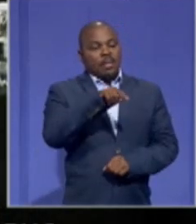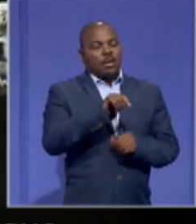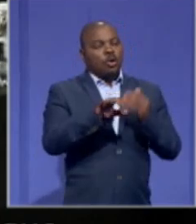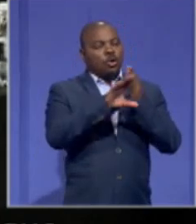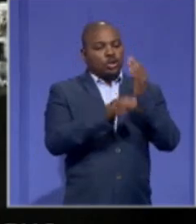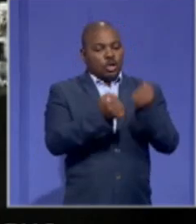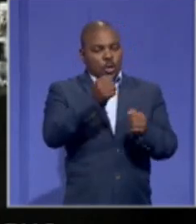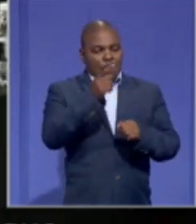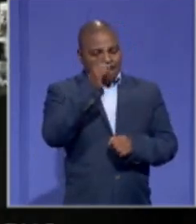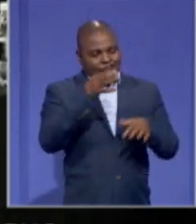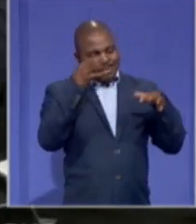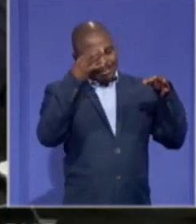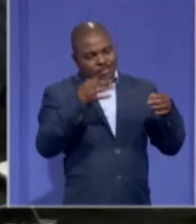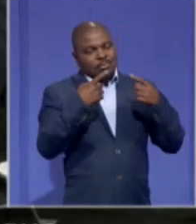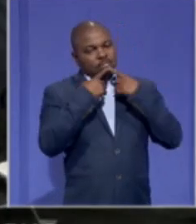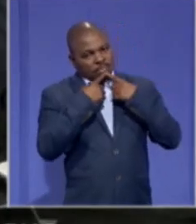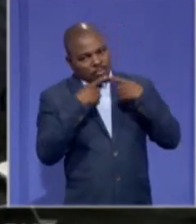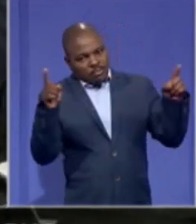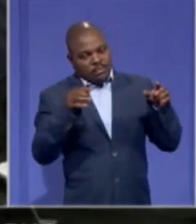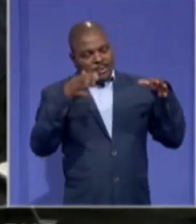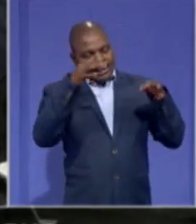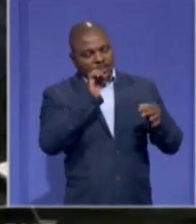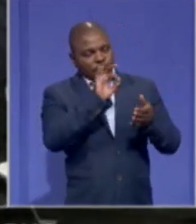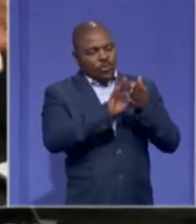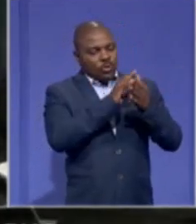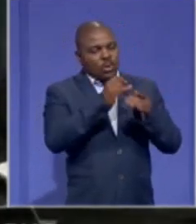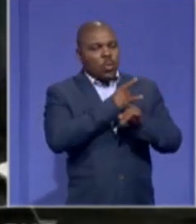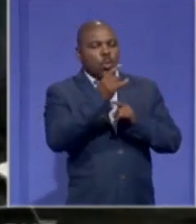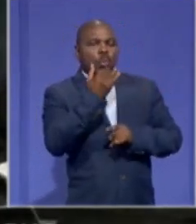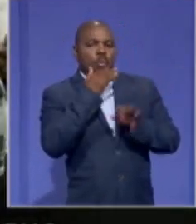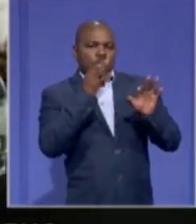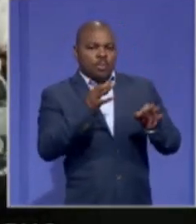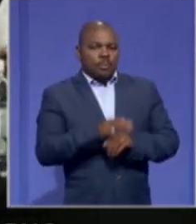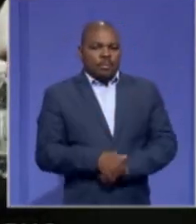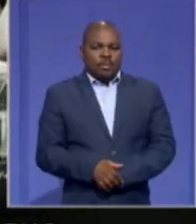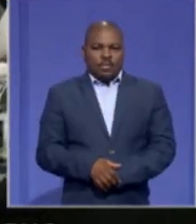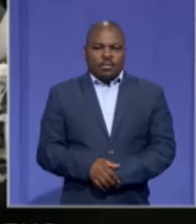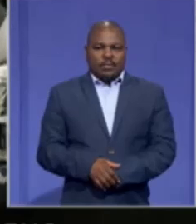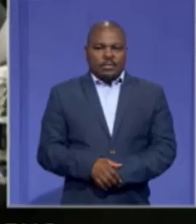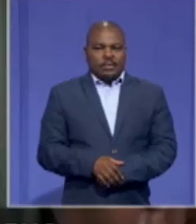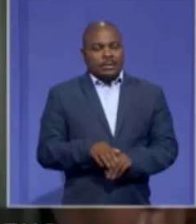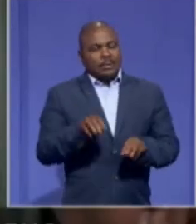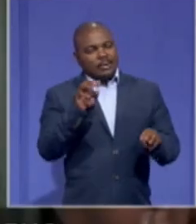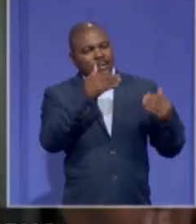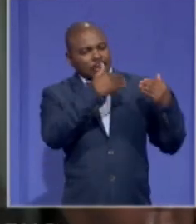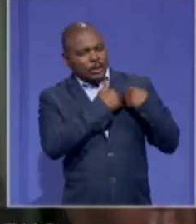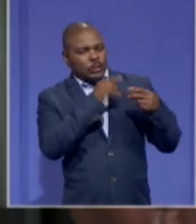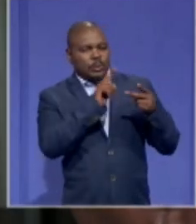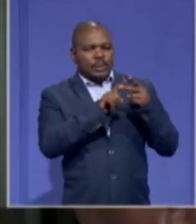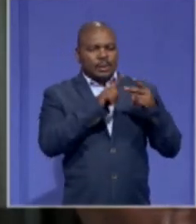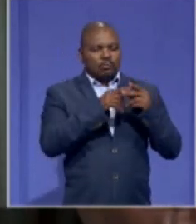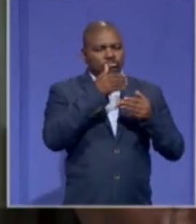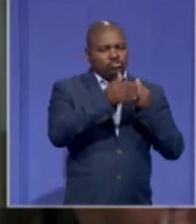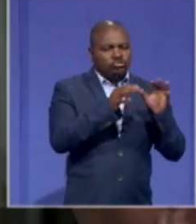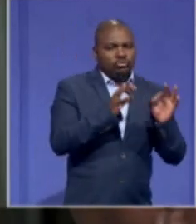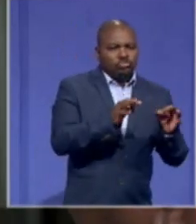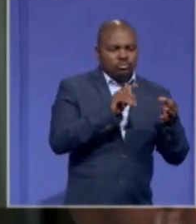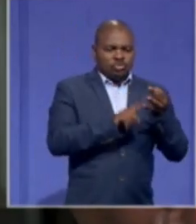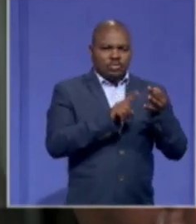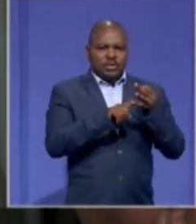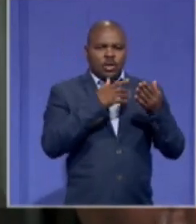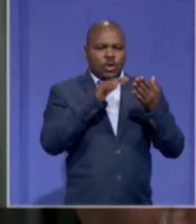ena le tla etsa phatlalatso ya lona ka sephetho sa dikgetho. Issues of security, stability, and also the issues